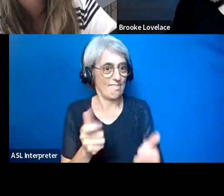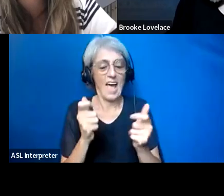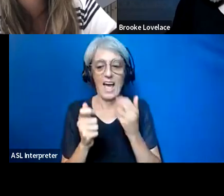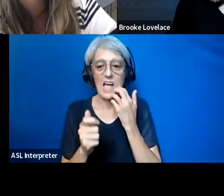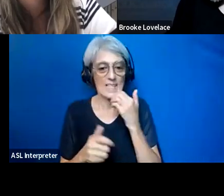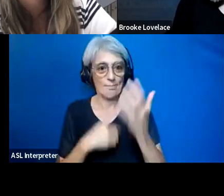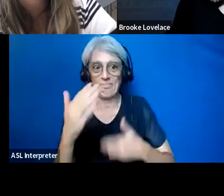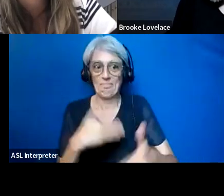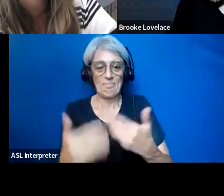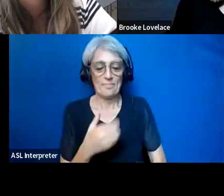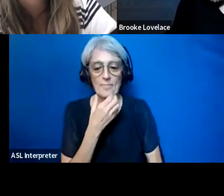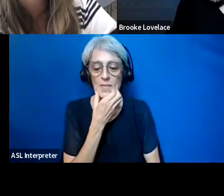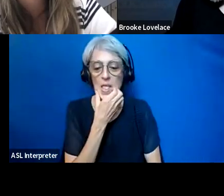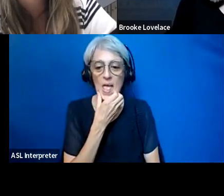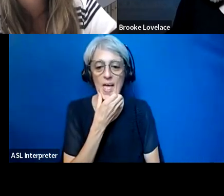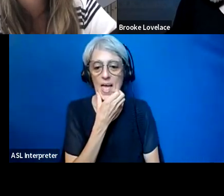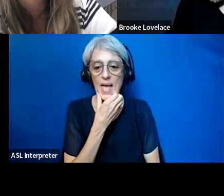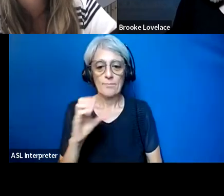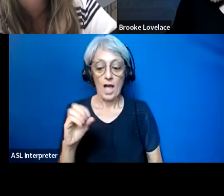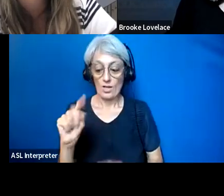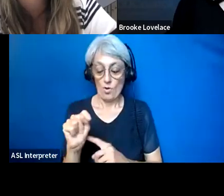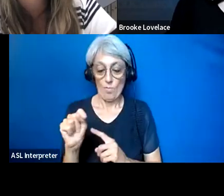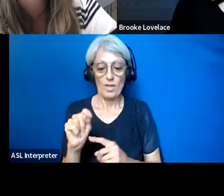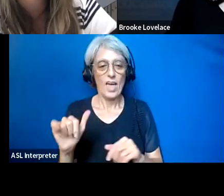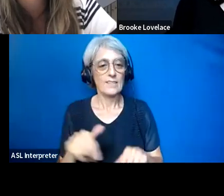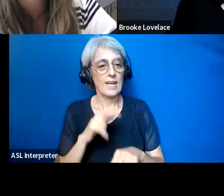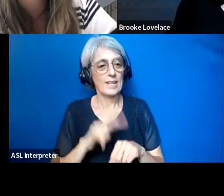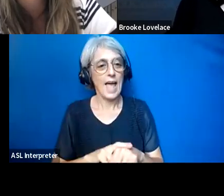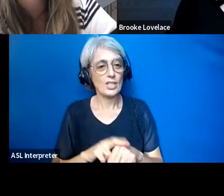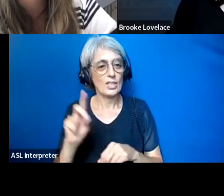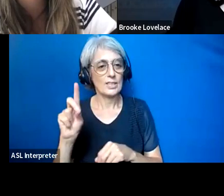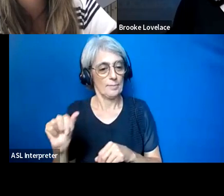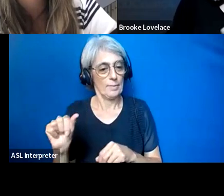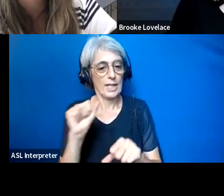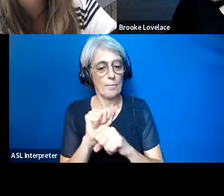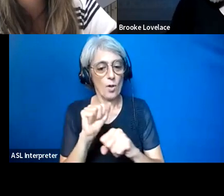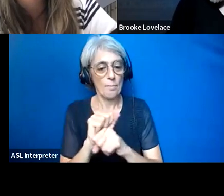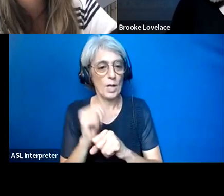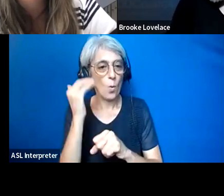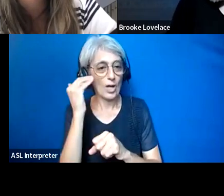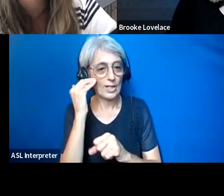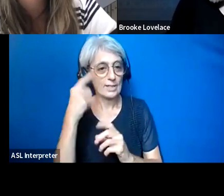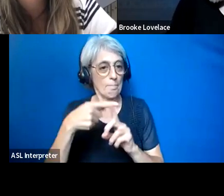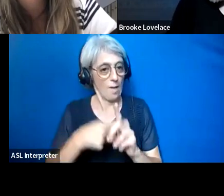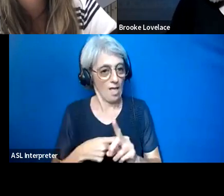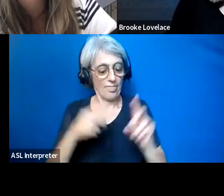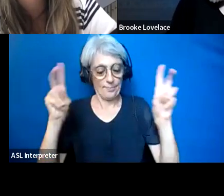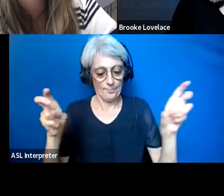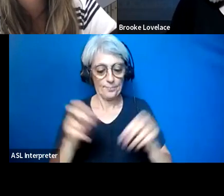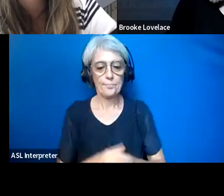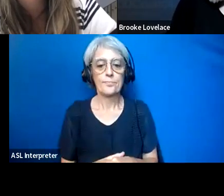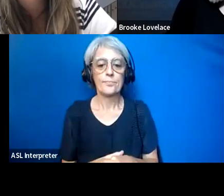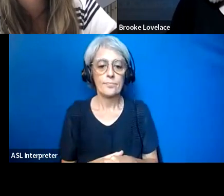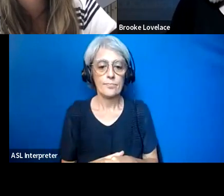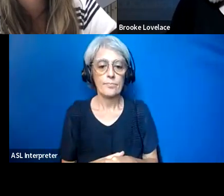these days. But October is National Disability Employment Awareness Month. And